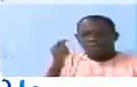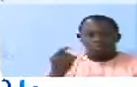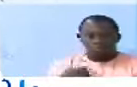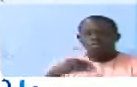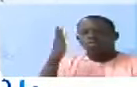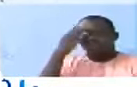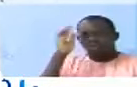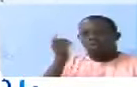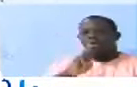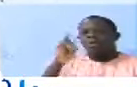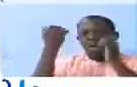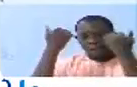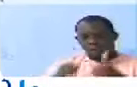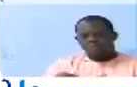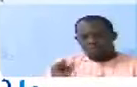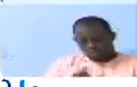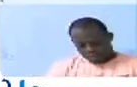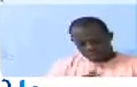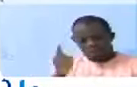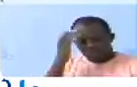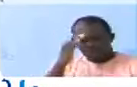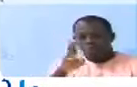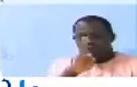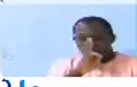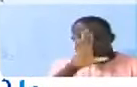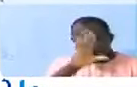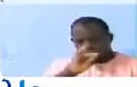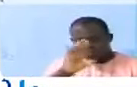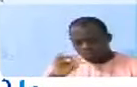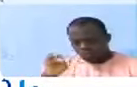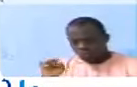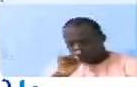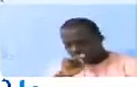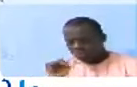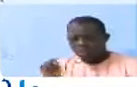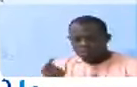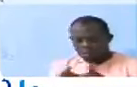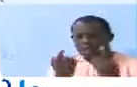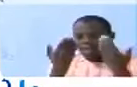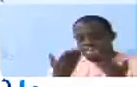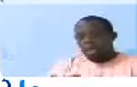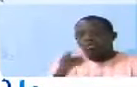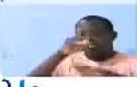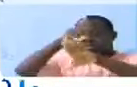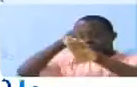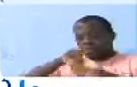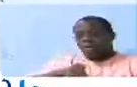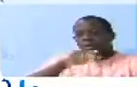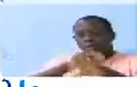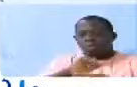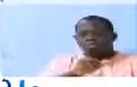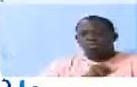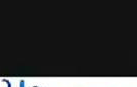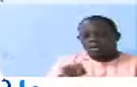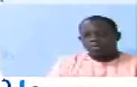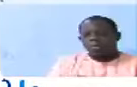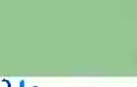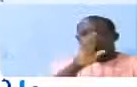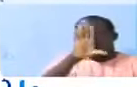who did what. So it is left to them to differentiate amongst us who did what and who didn't do